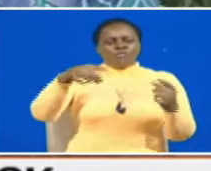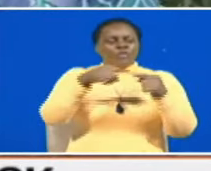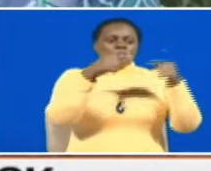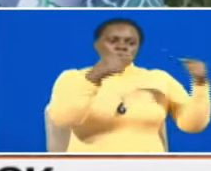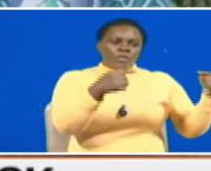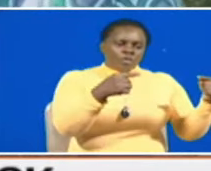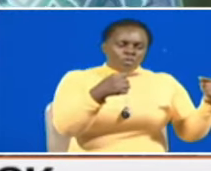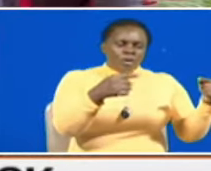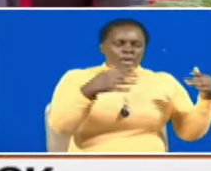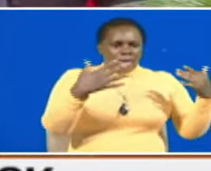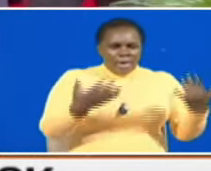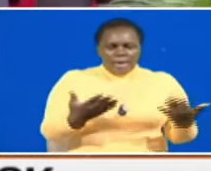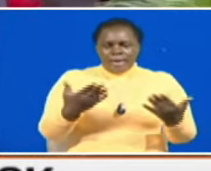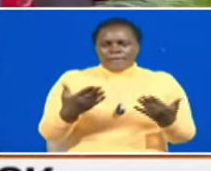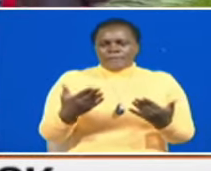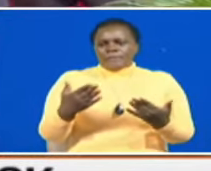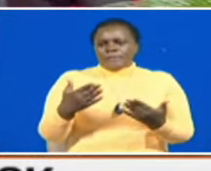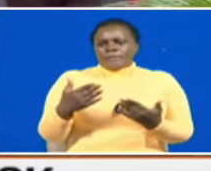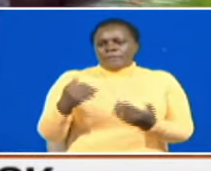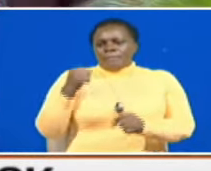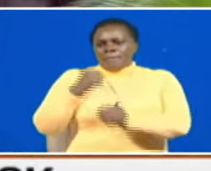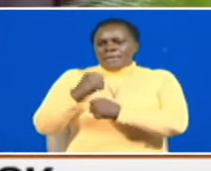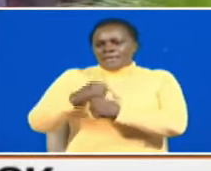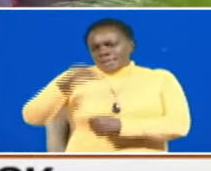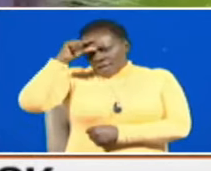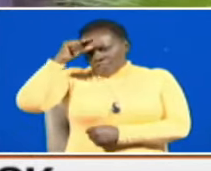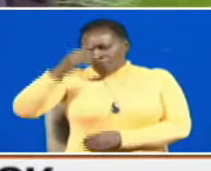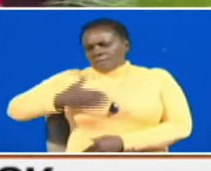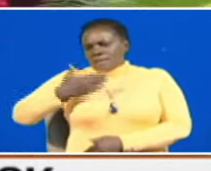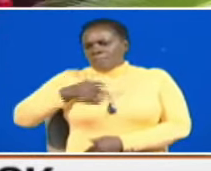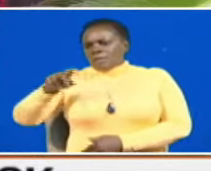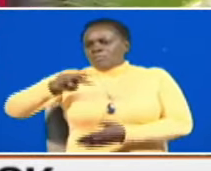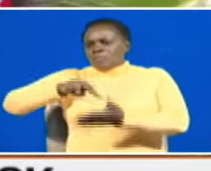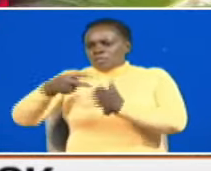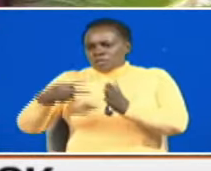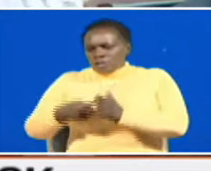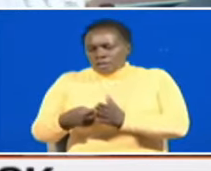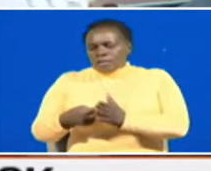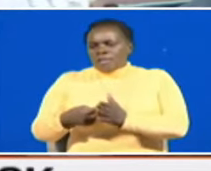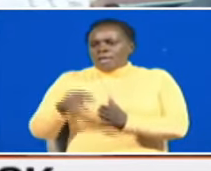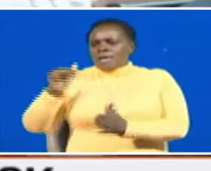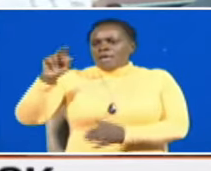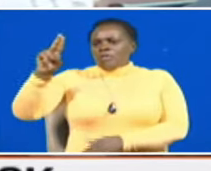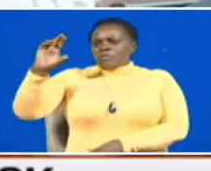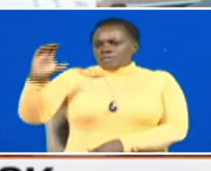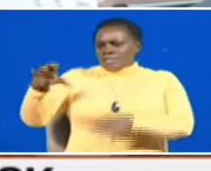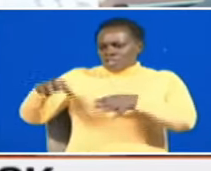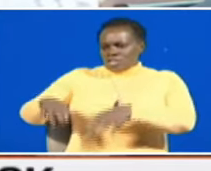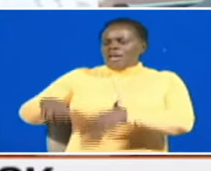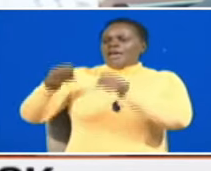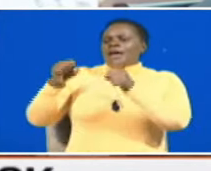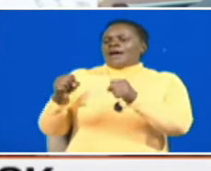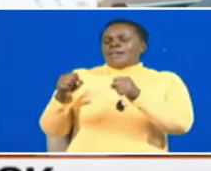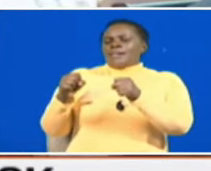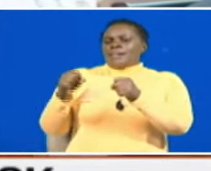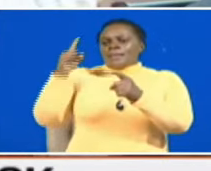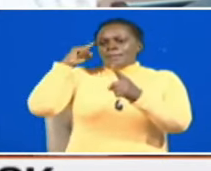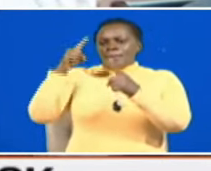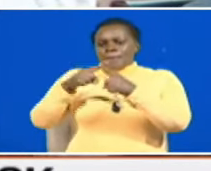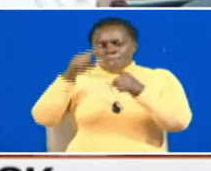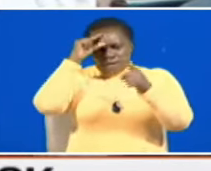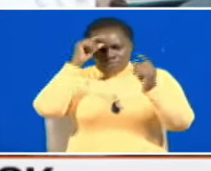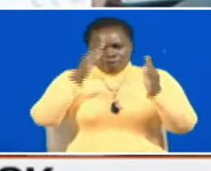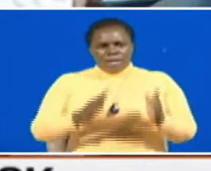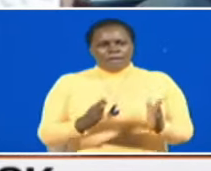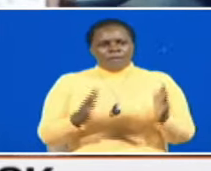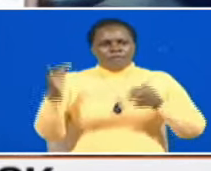role and pleasing the government, since he was the government's project in his AUC chairmanship bid. Governance and